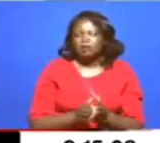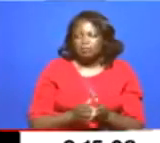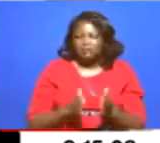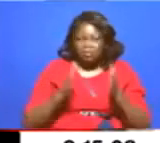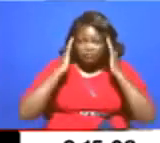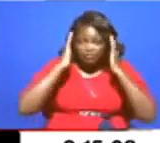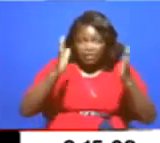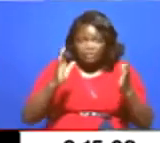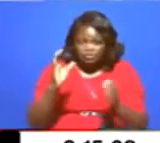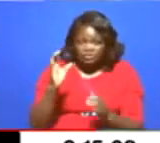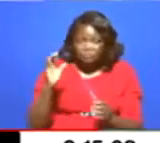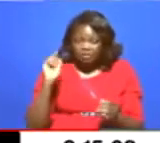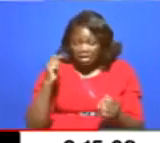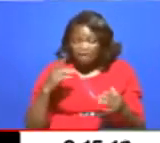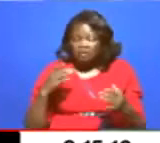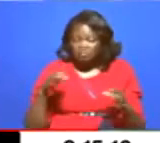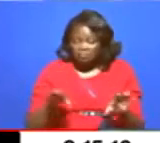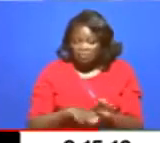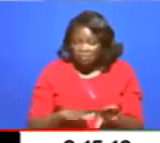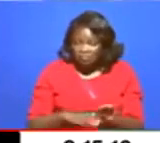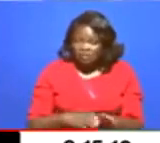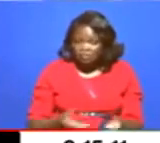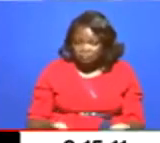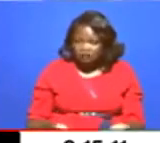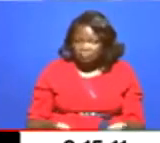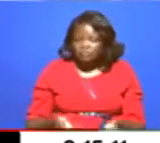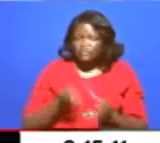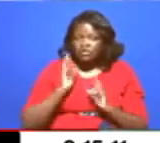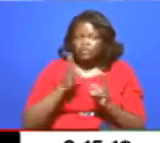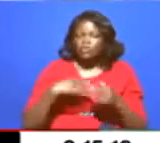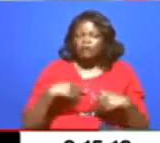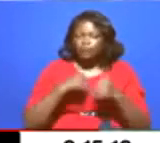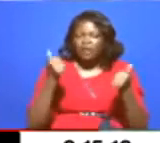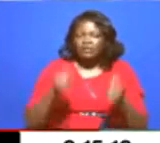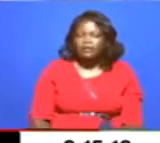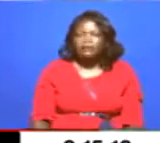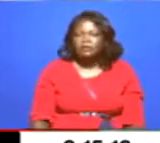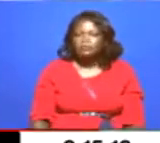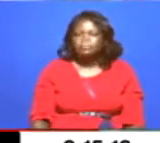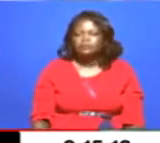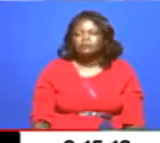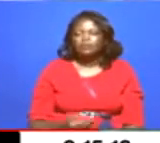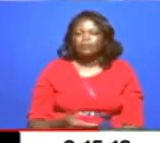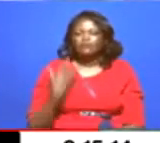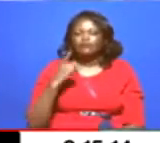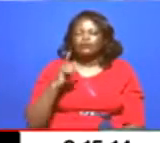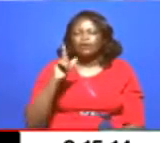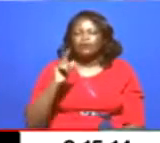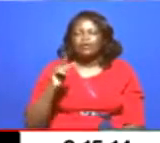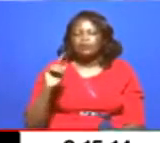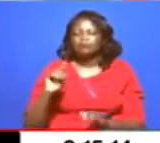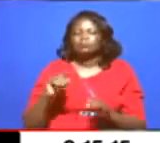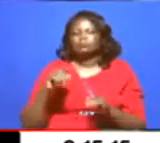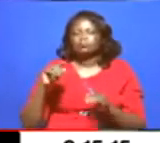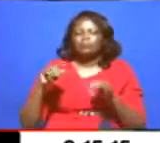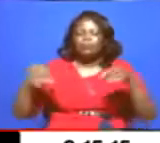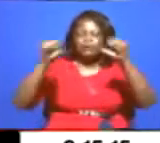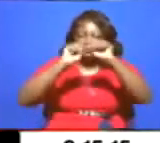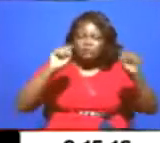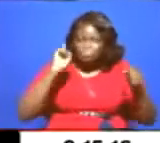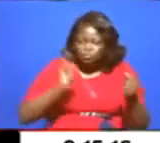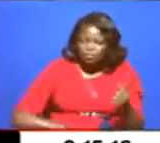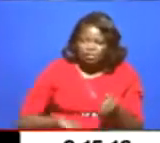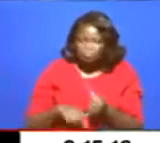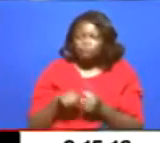and resource-driven. Former Liberia President Ellen Johnson Sirleaf said Africa is the continent of the future and